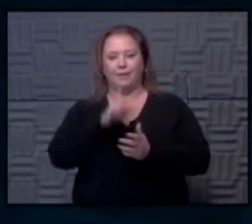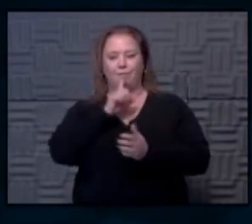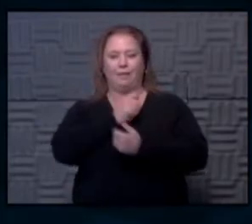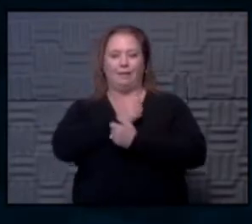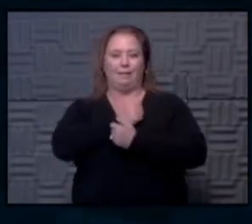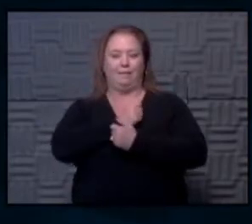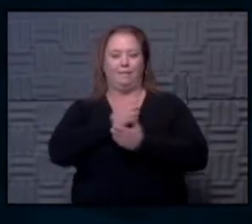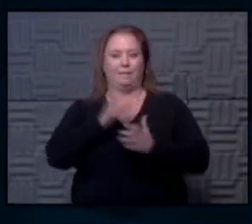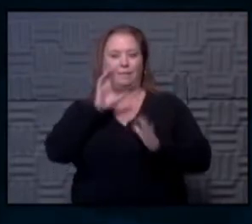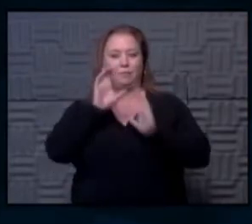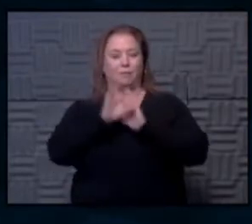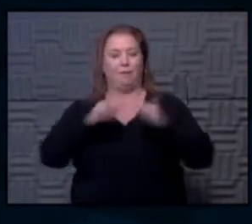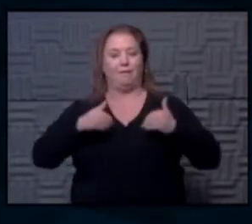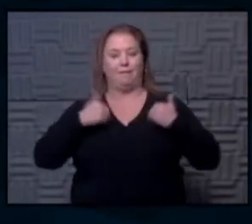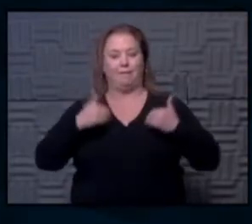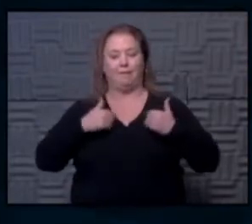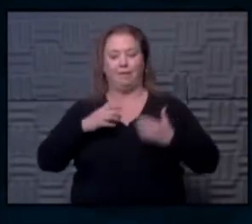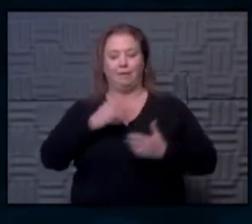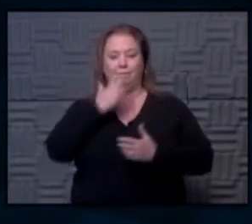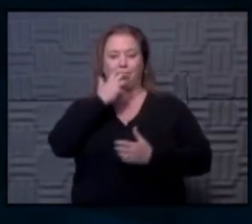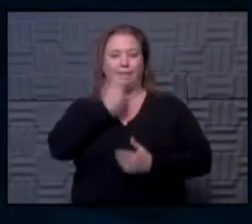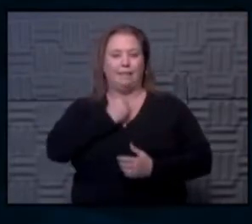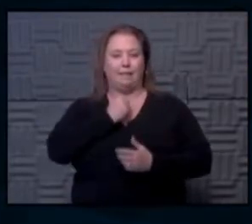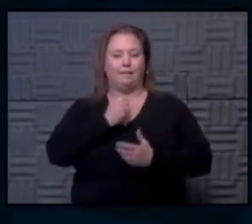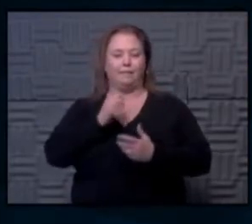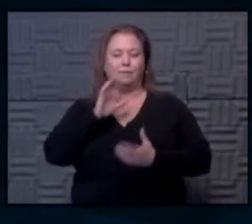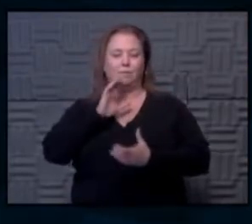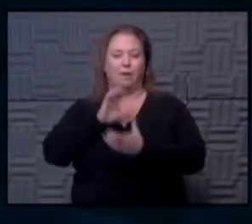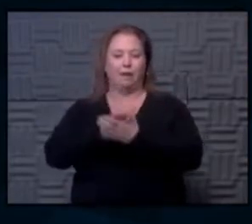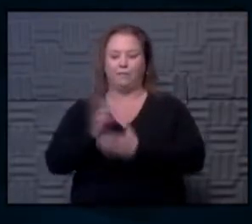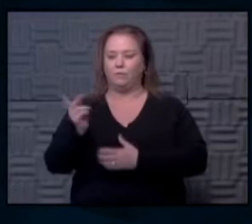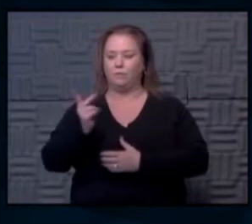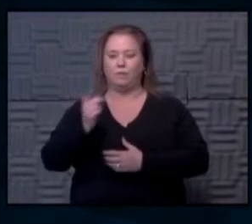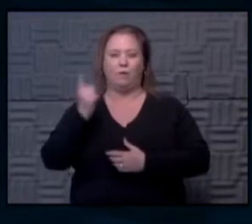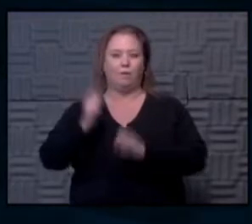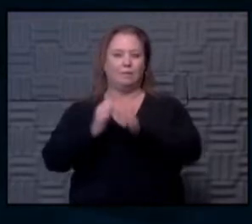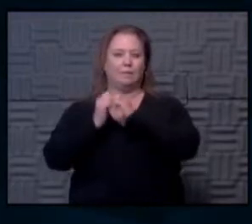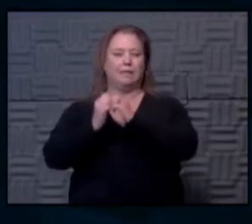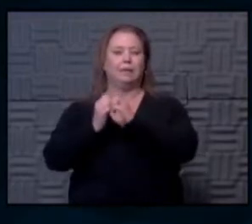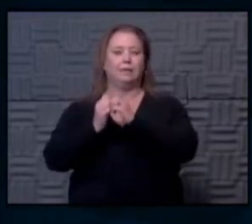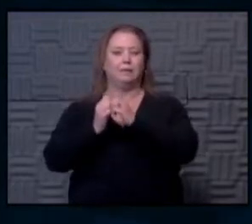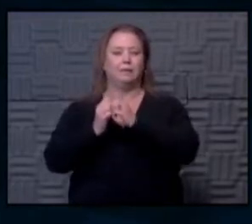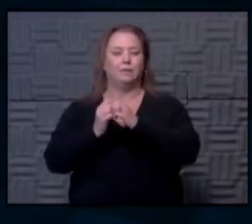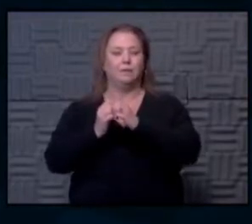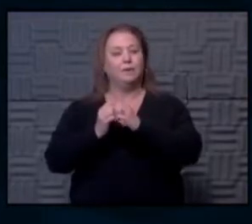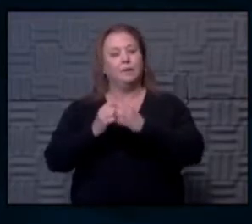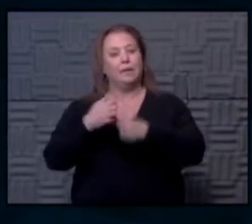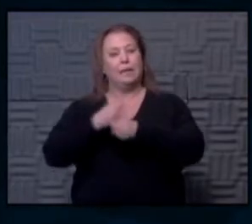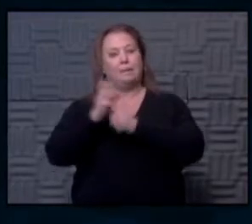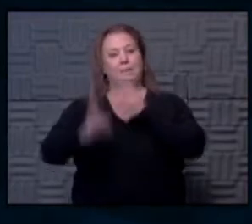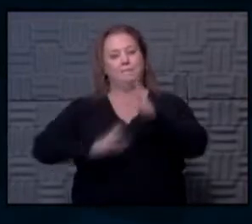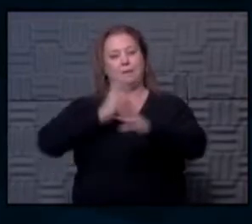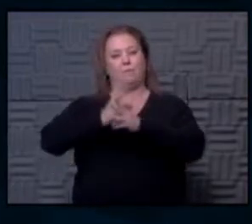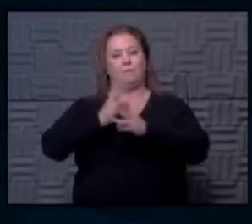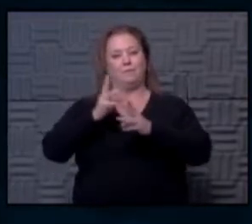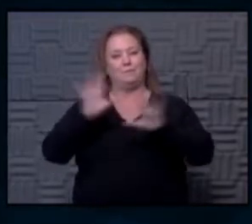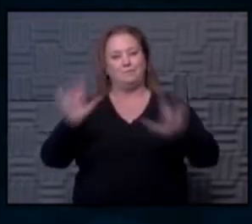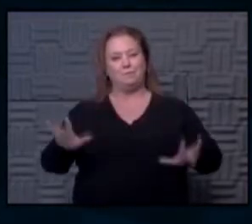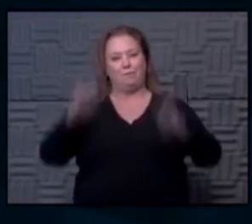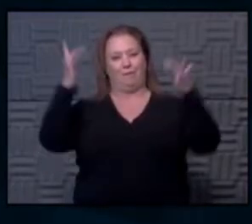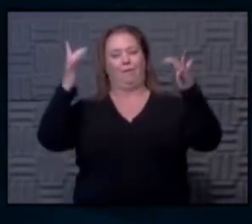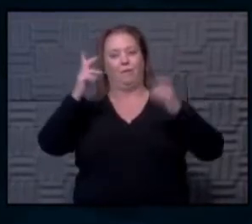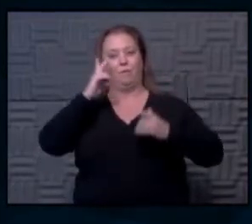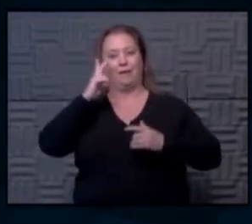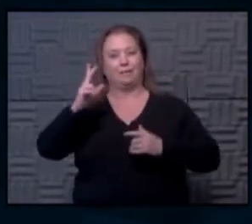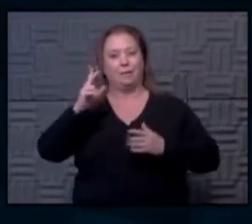of my youngest. He adored his wife. She adored him. They were always together. He made my world brighter. When I